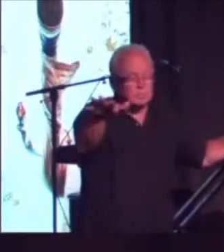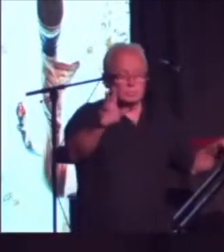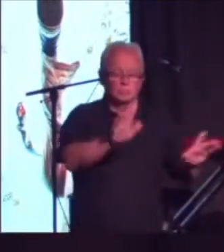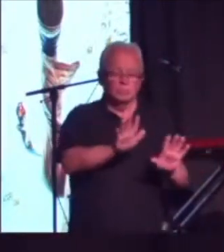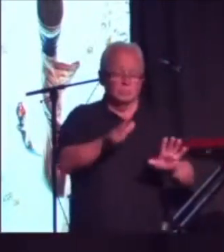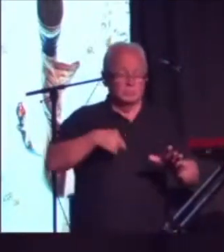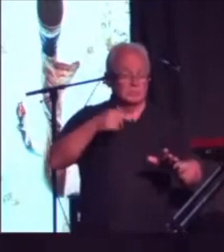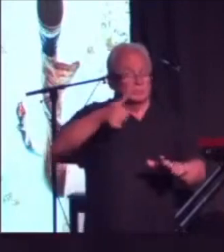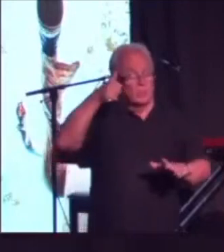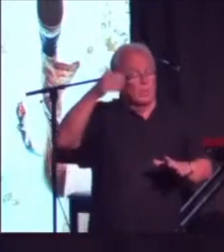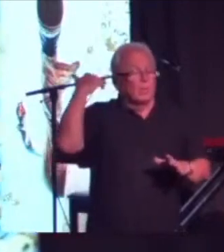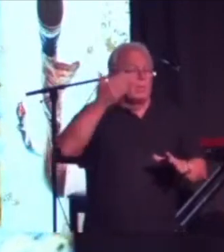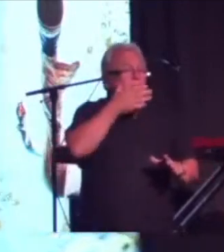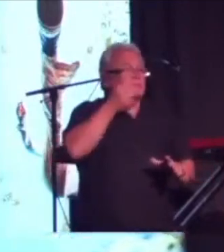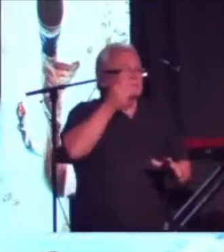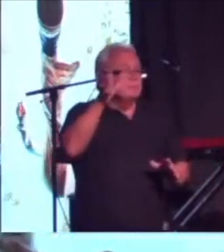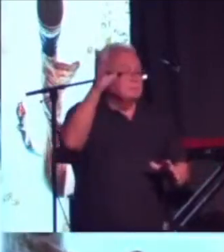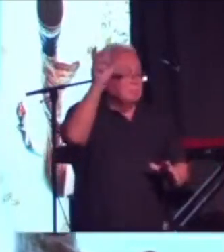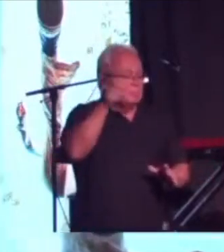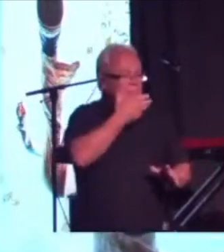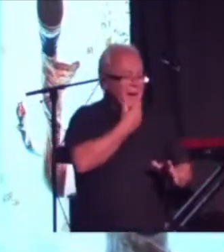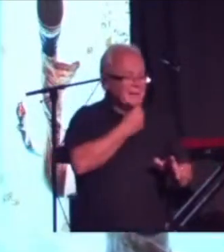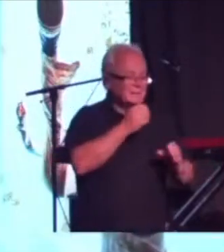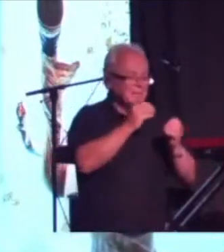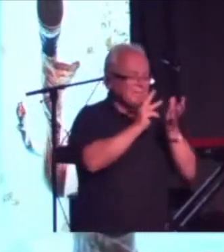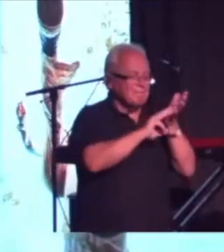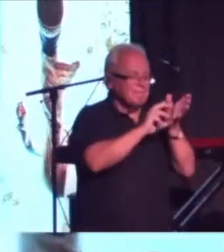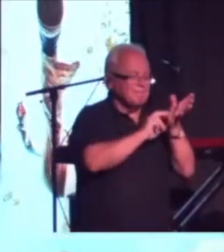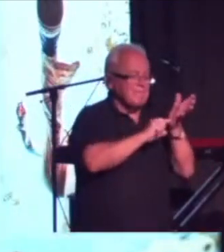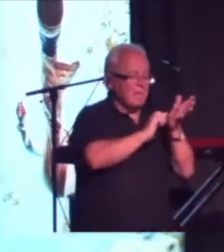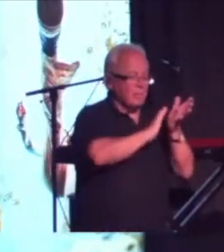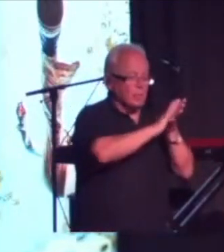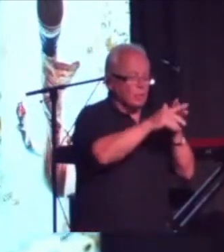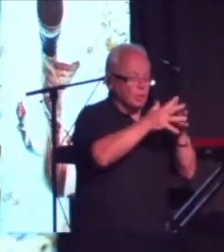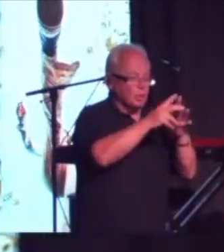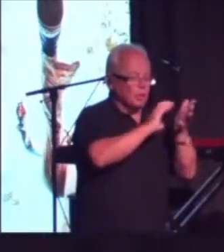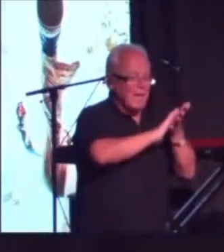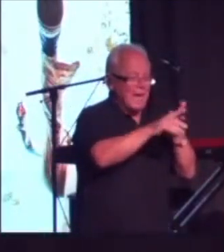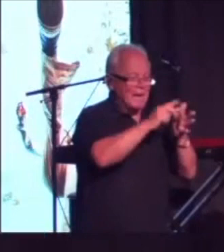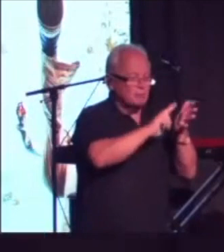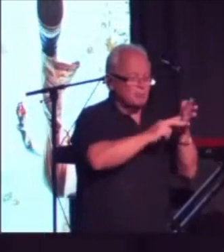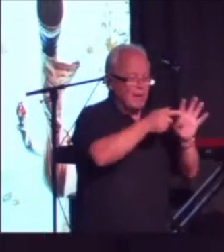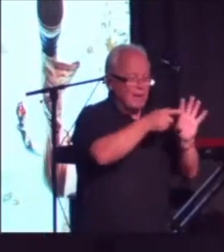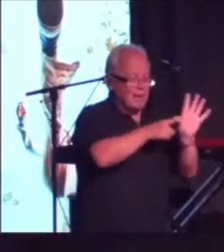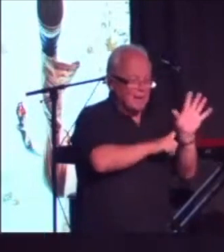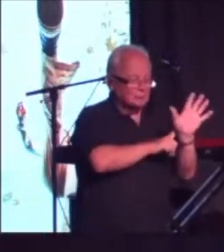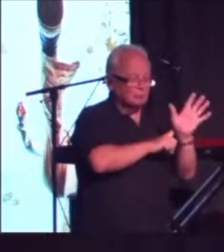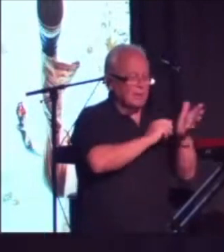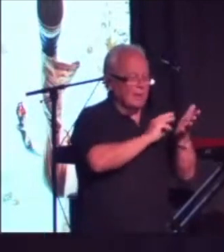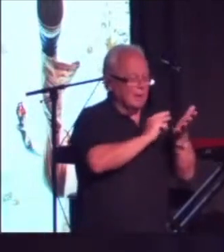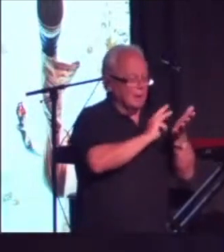Henry will come up with if you ever read him. He talks about bosom friends. Old Puritan boys used to talk about bosom